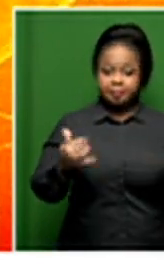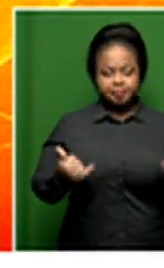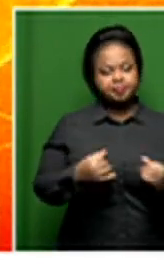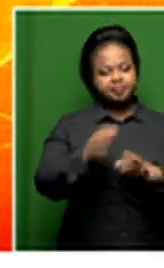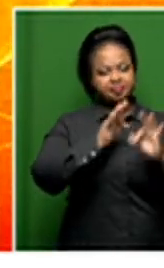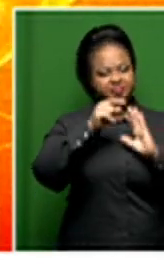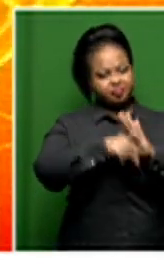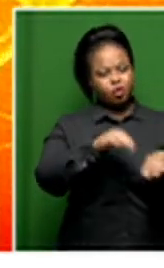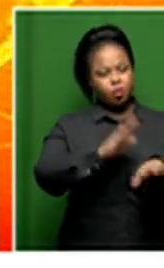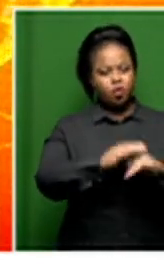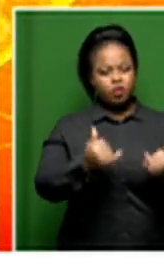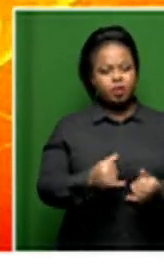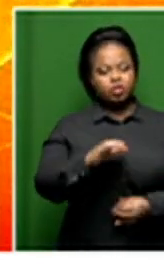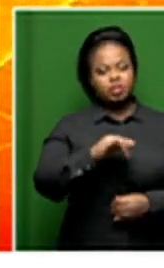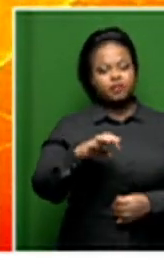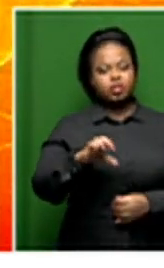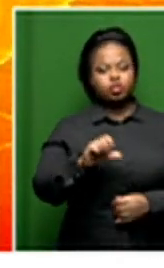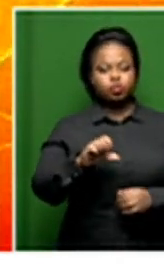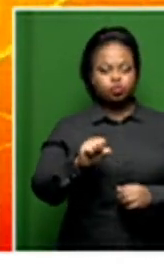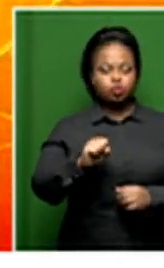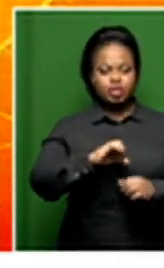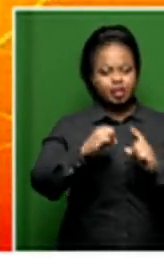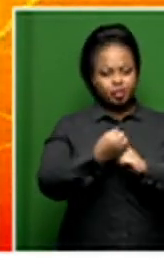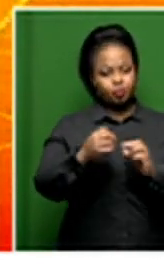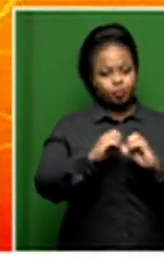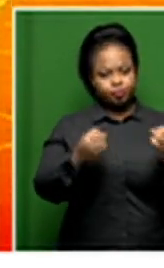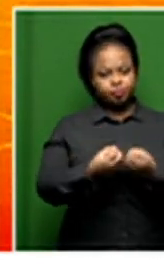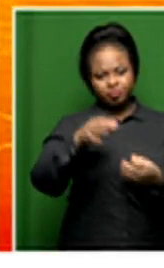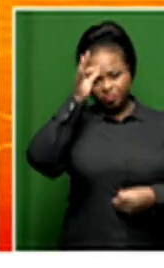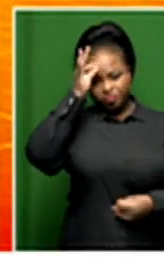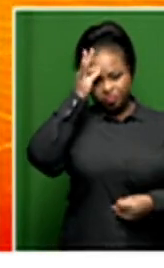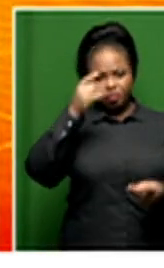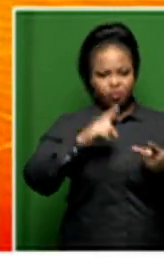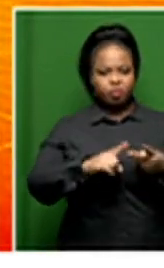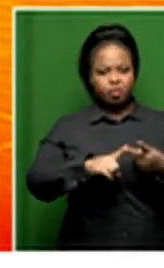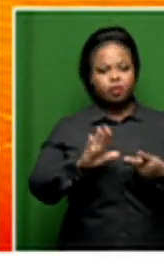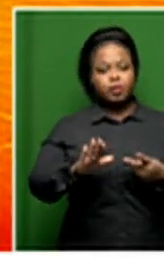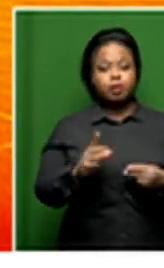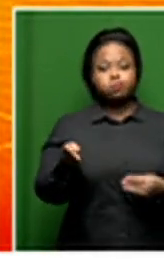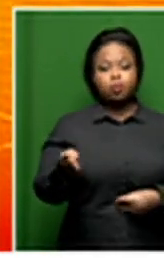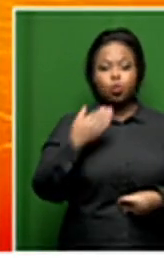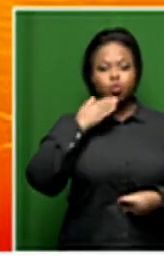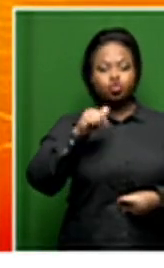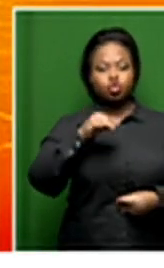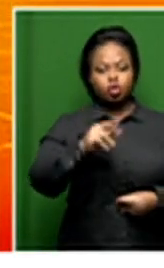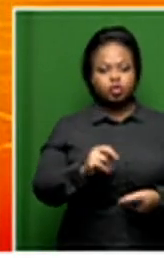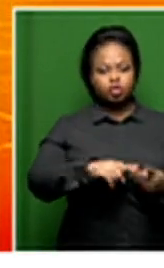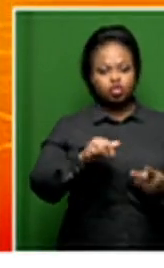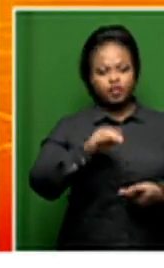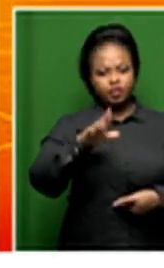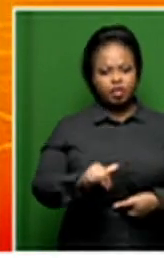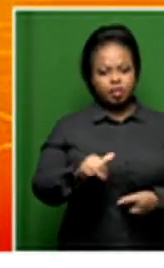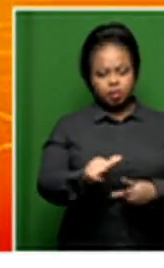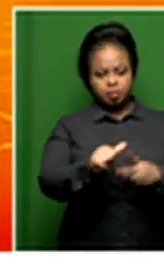and interventions being made by civil society organisations and law enforcement agencies, we are joined by John Jeffery. He's the